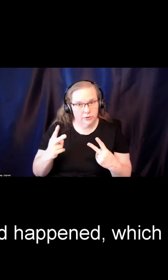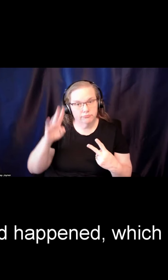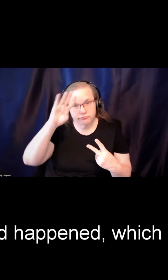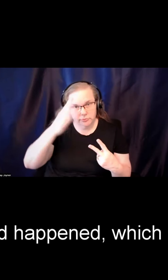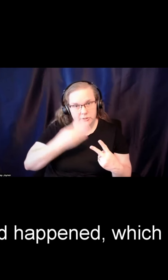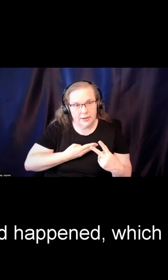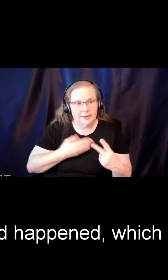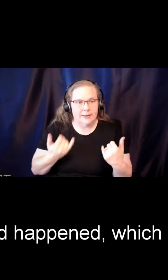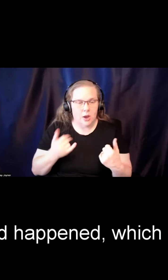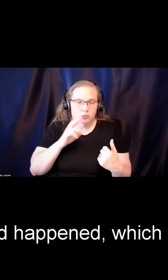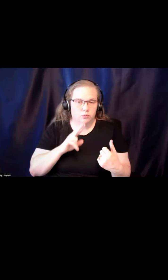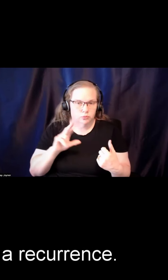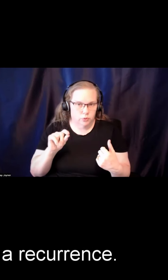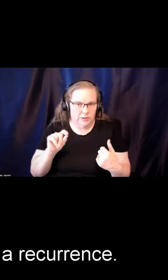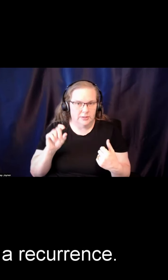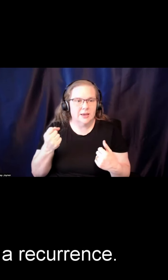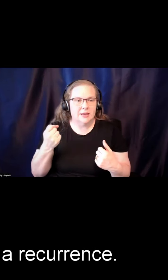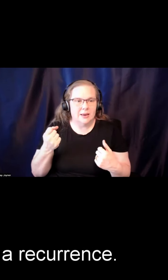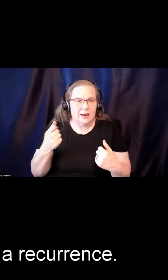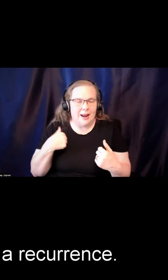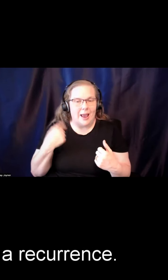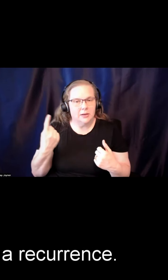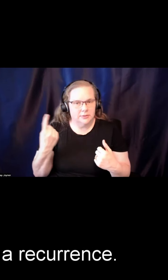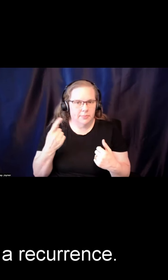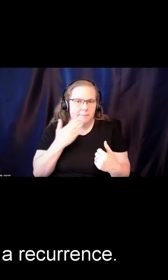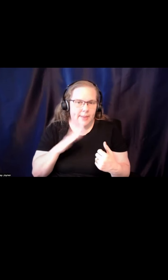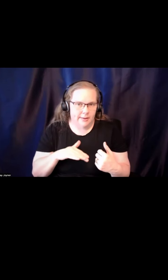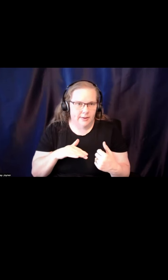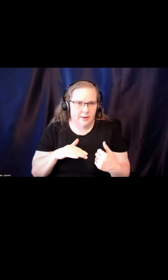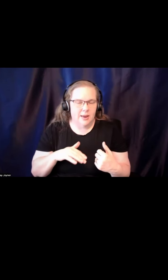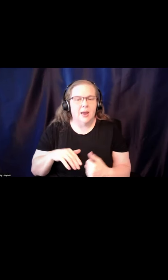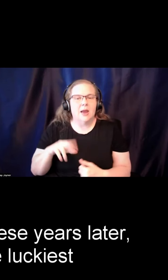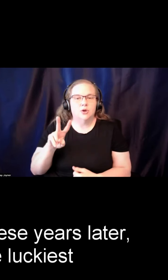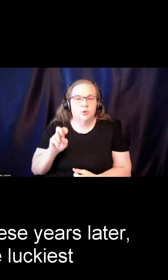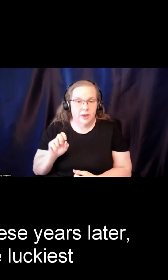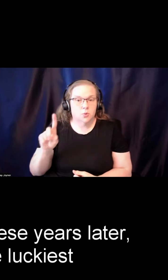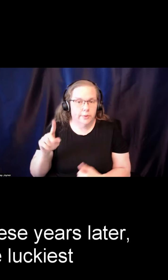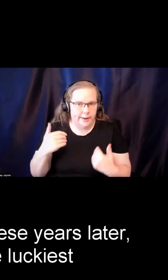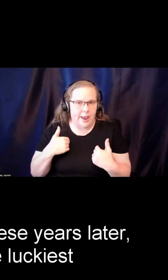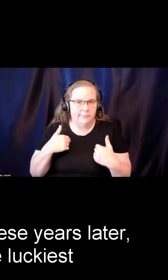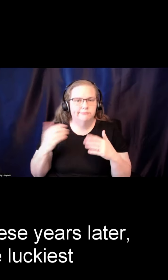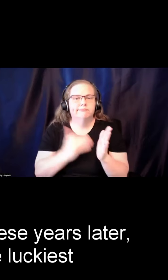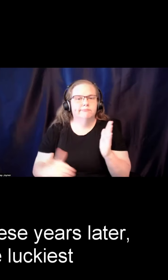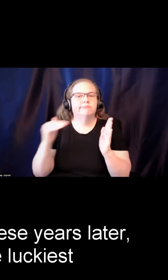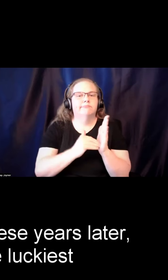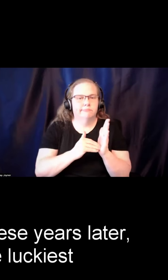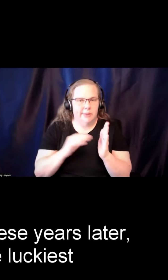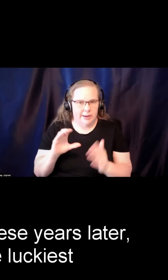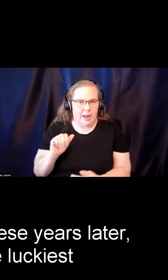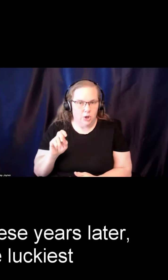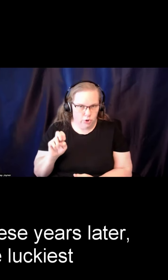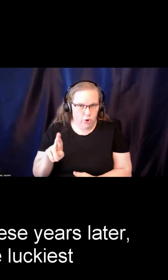And then something bad happened, which was that in 2001, I had a recurrence. And here I am all these years later. I'm